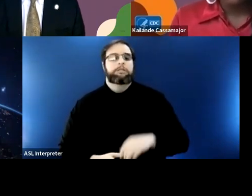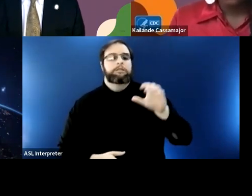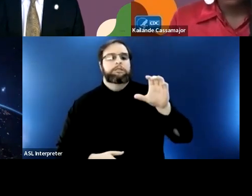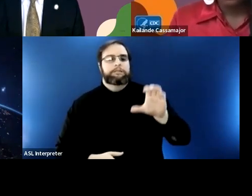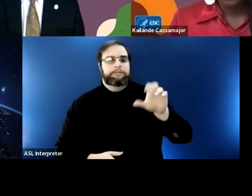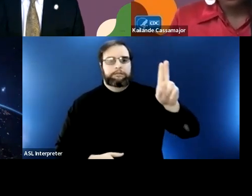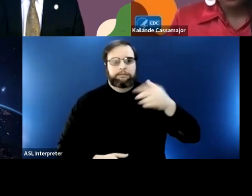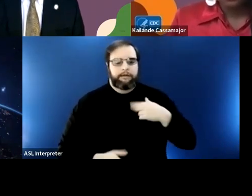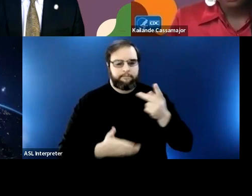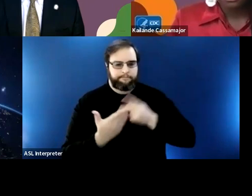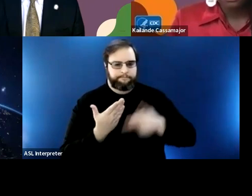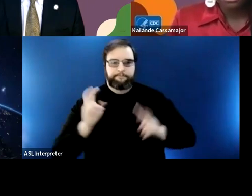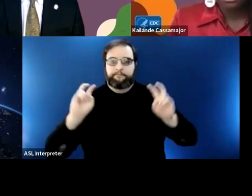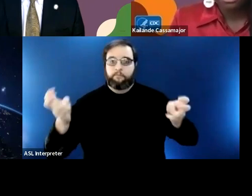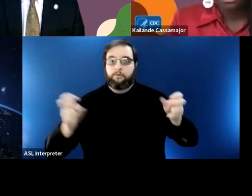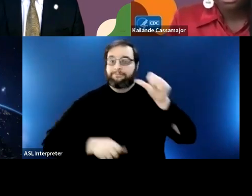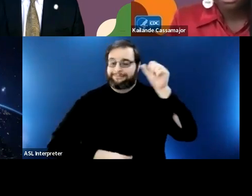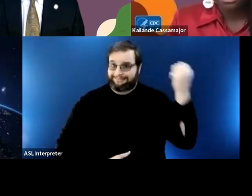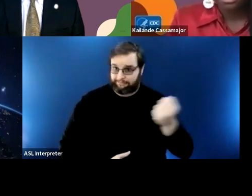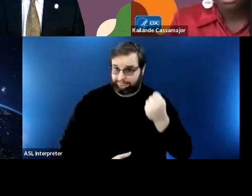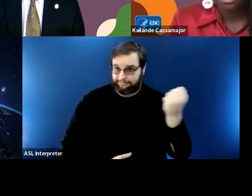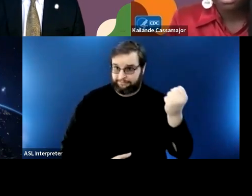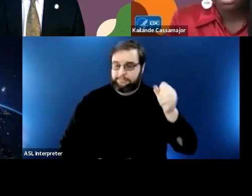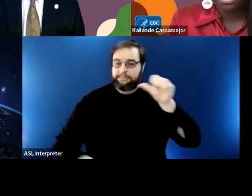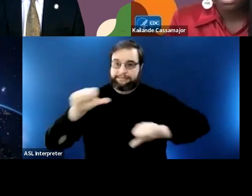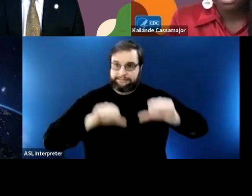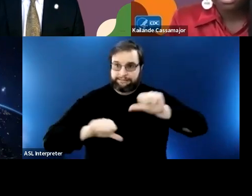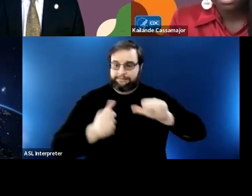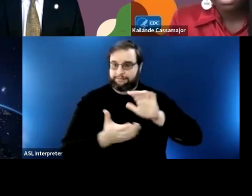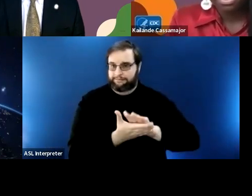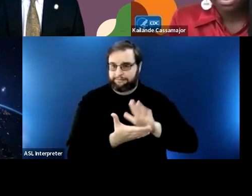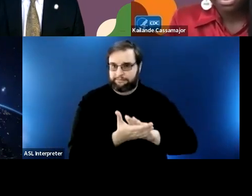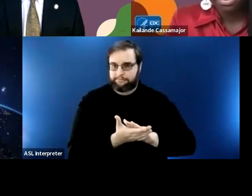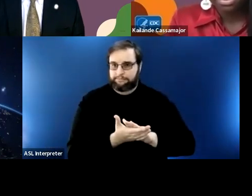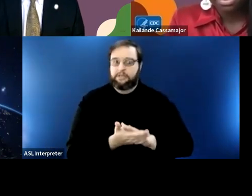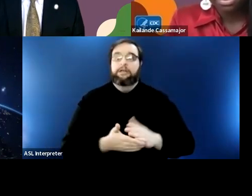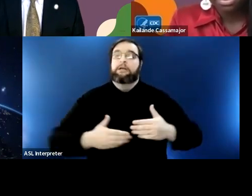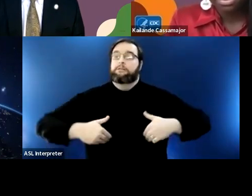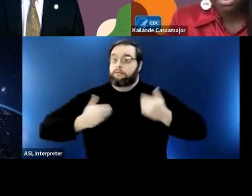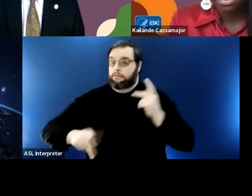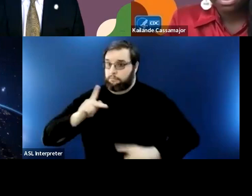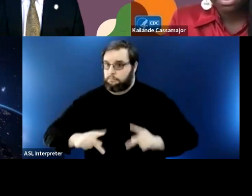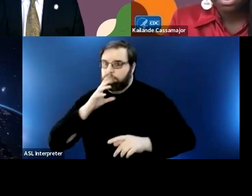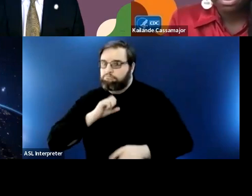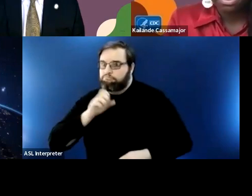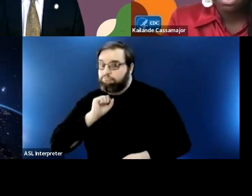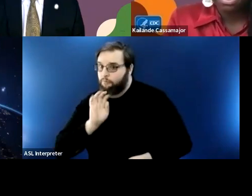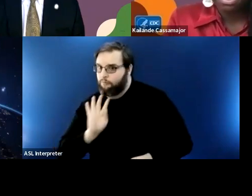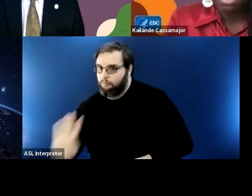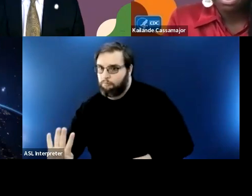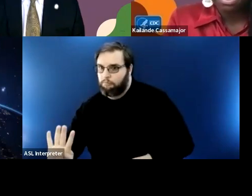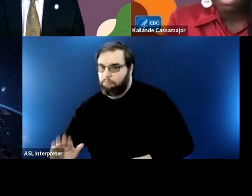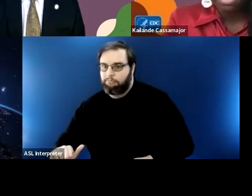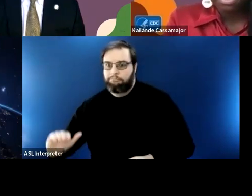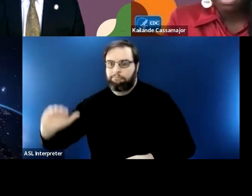program called the Saturday Science Academy, too, and it takes young people as young as age 4, and